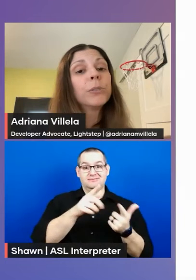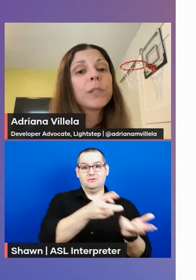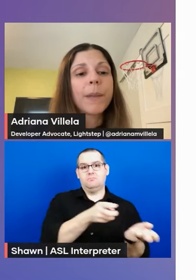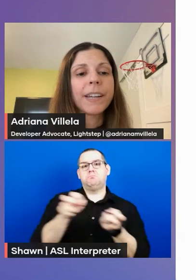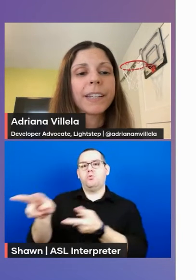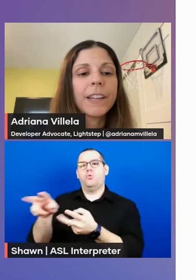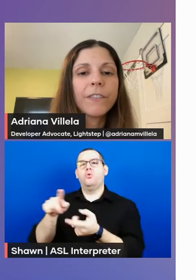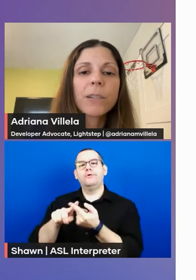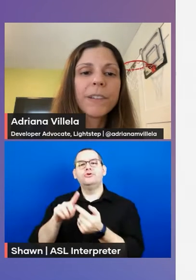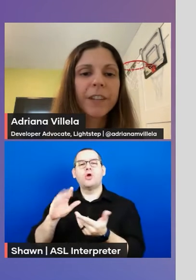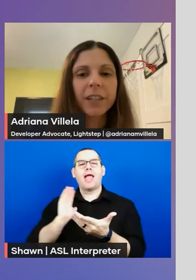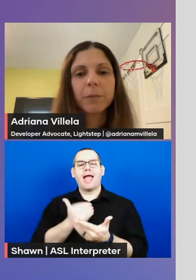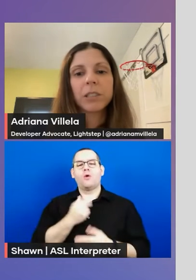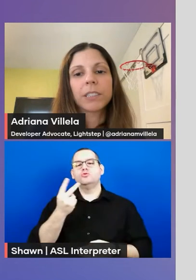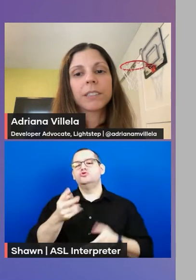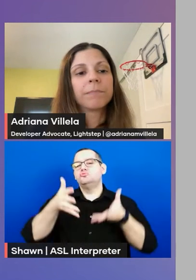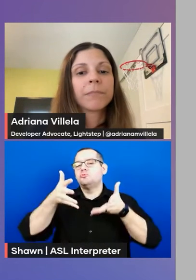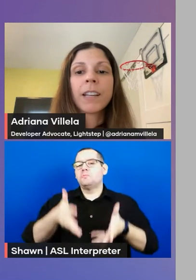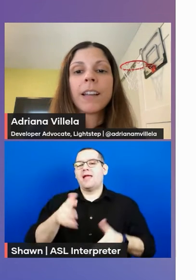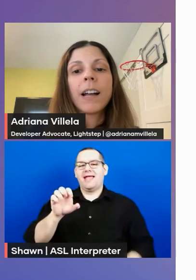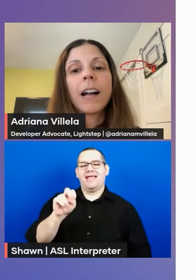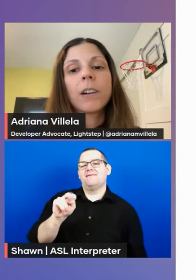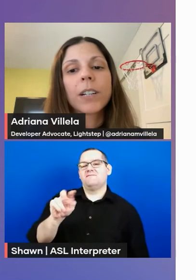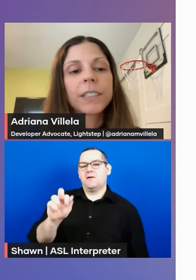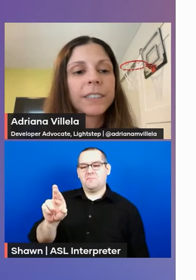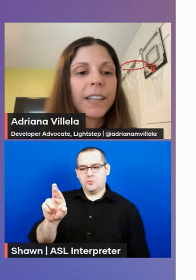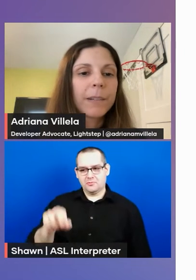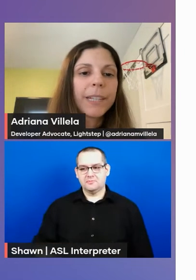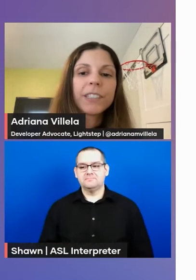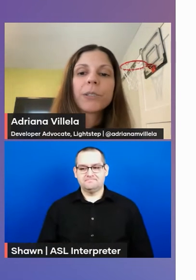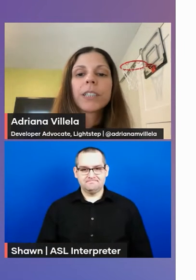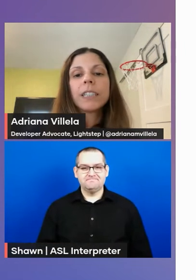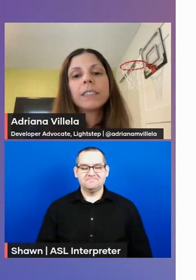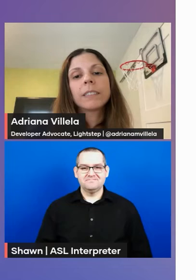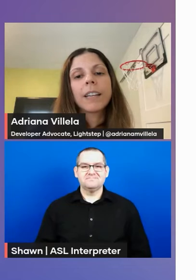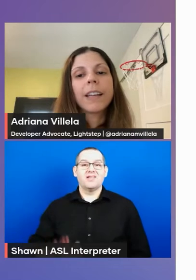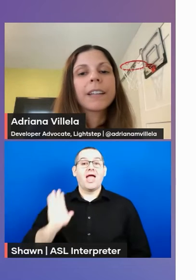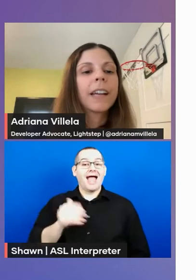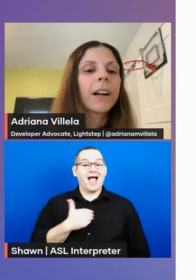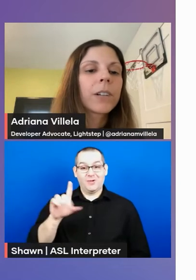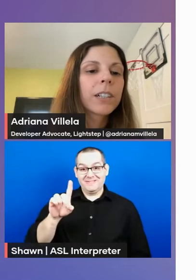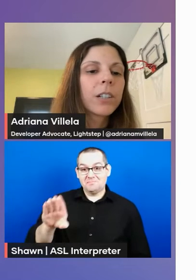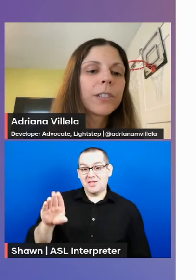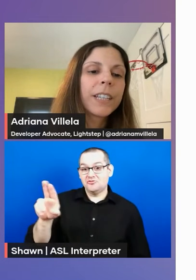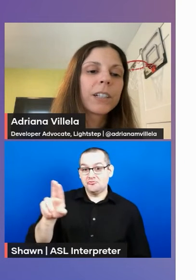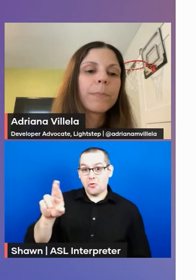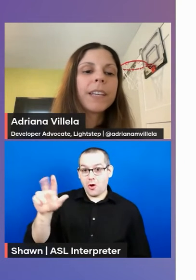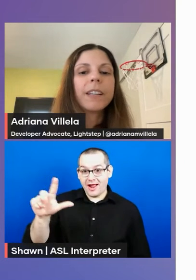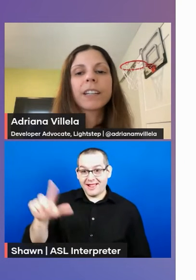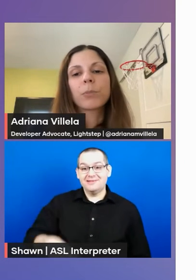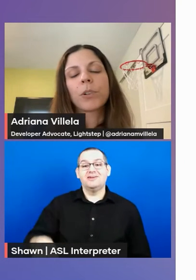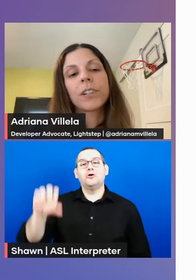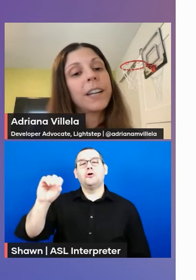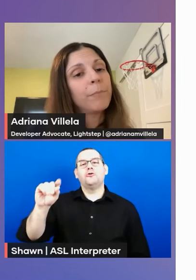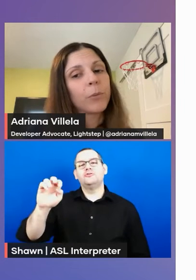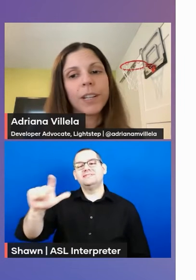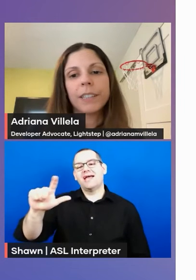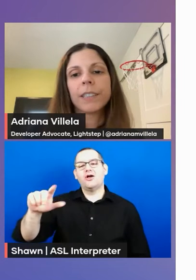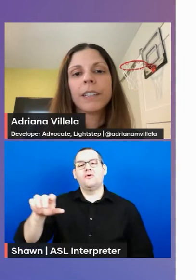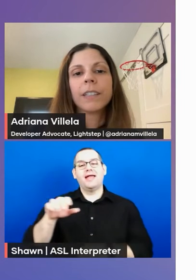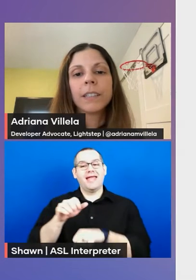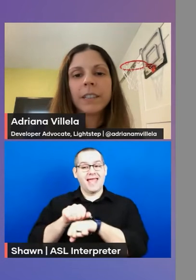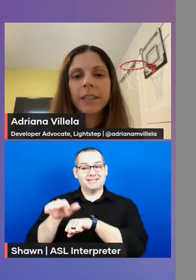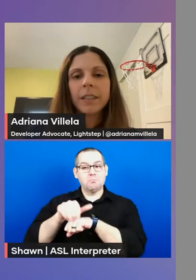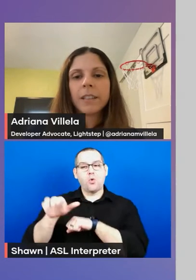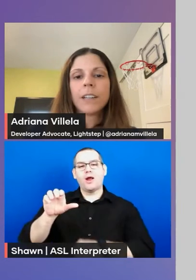our two remaining environment variables, our database URL and our OTLP exporter